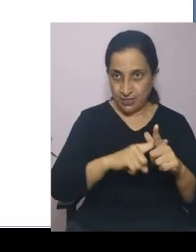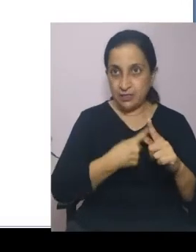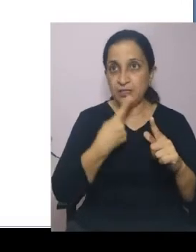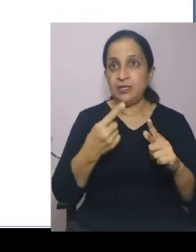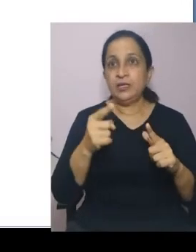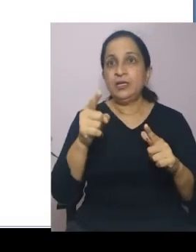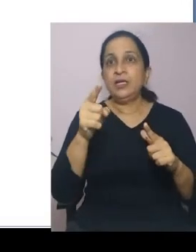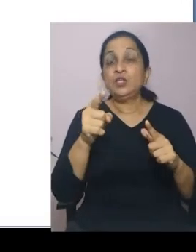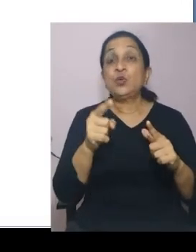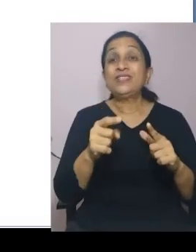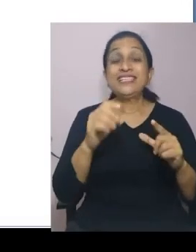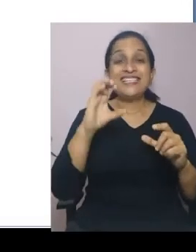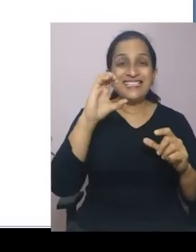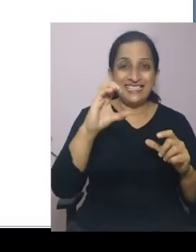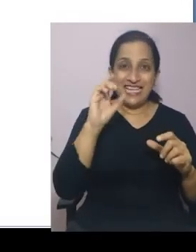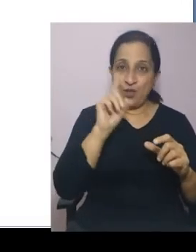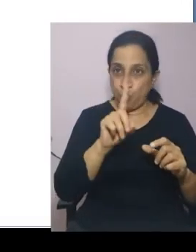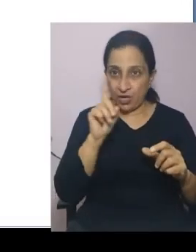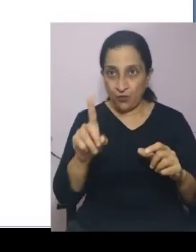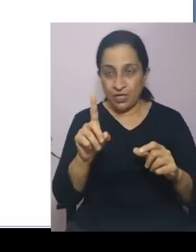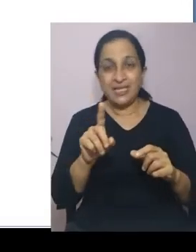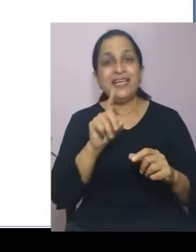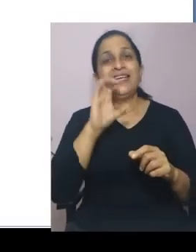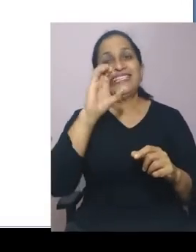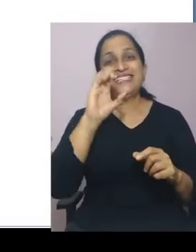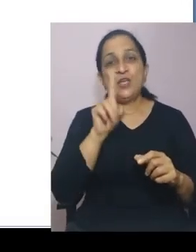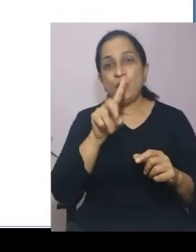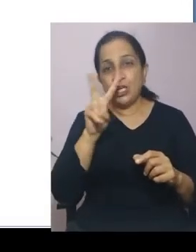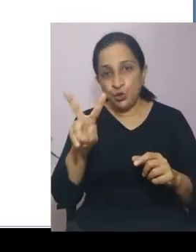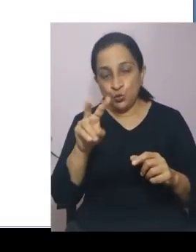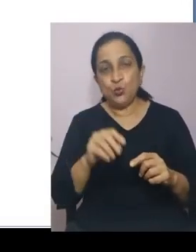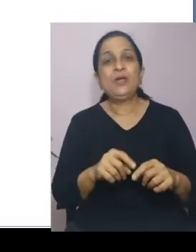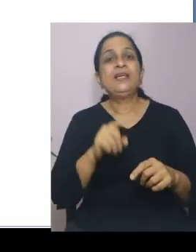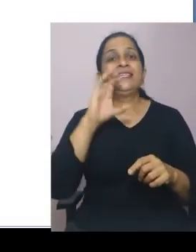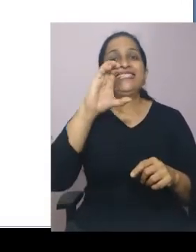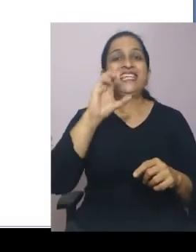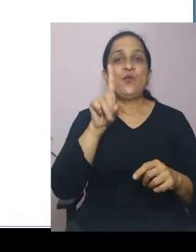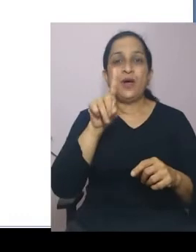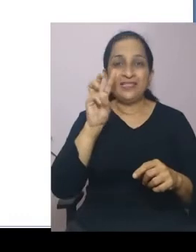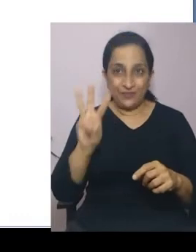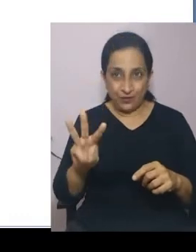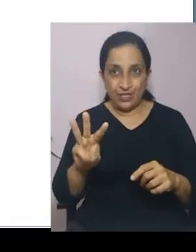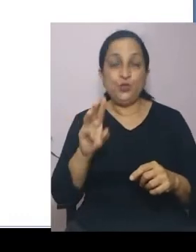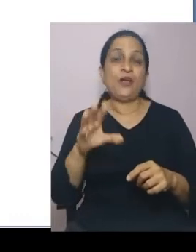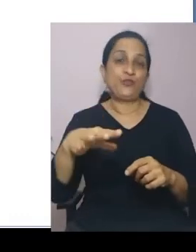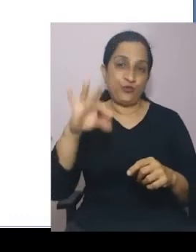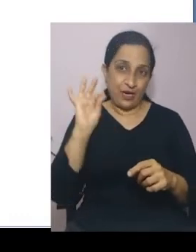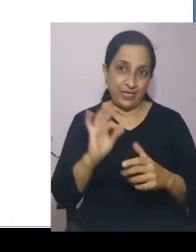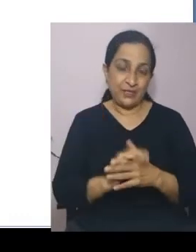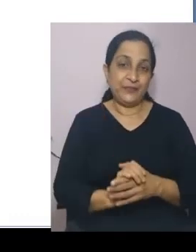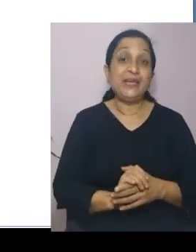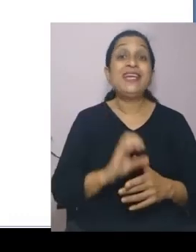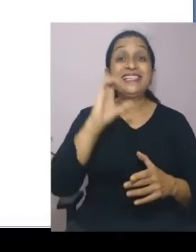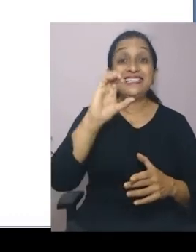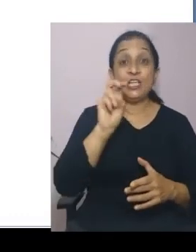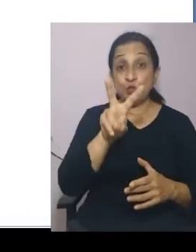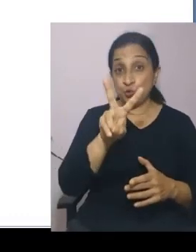determine using this matrix C11, C12, then C13,